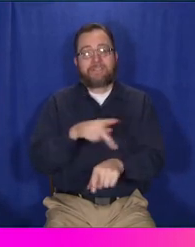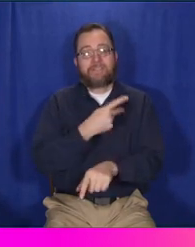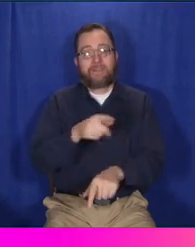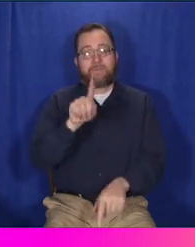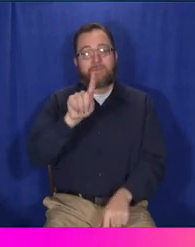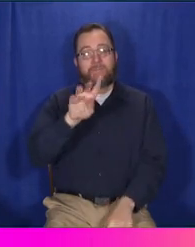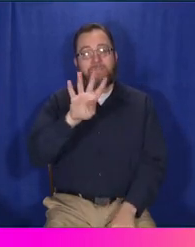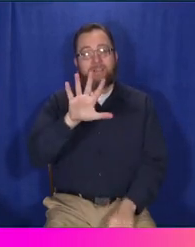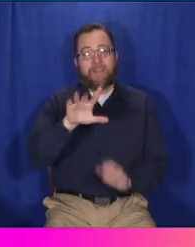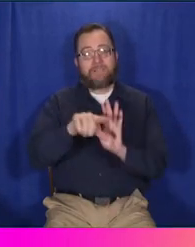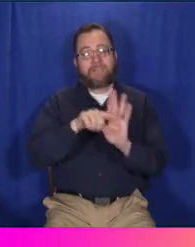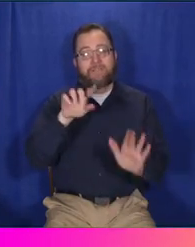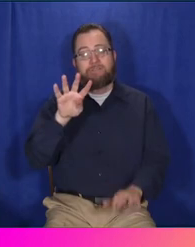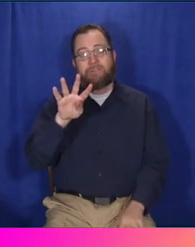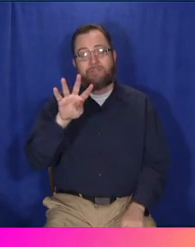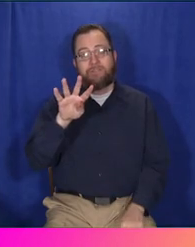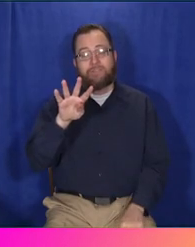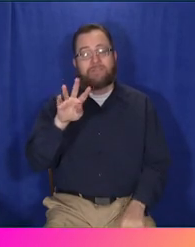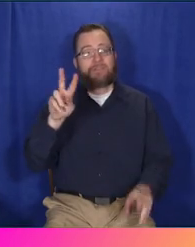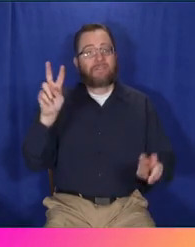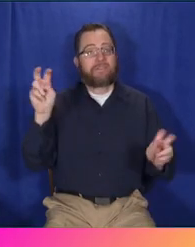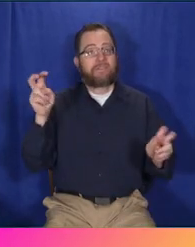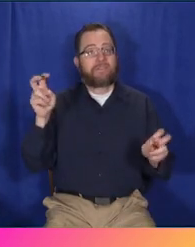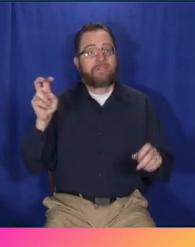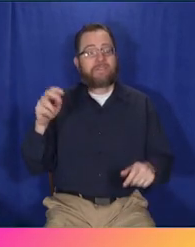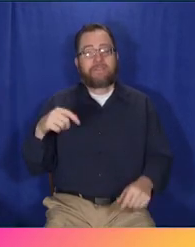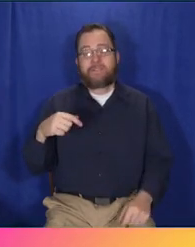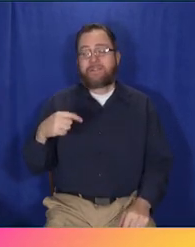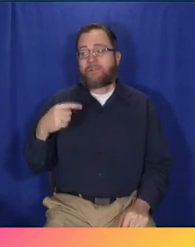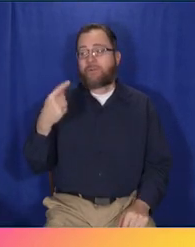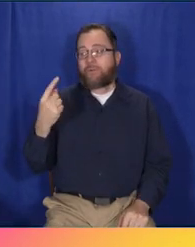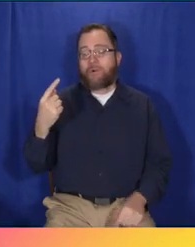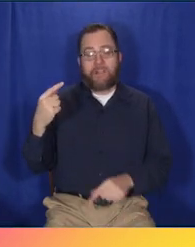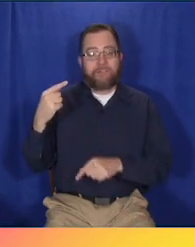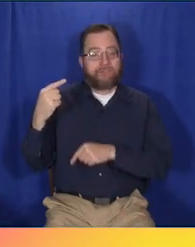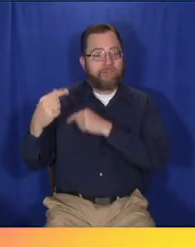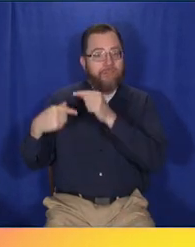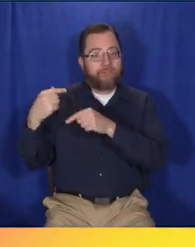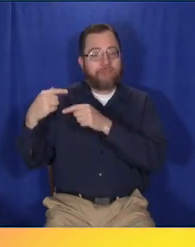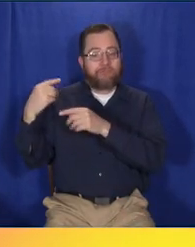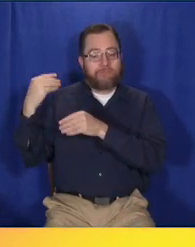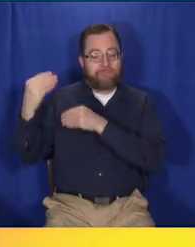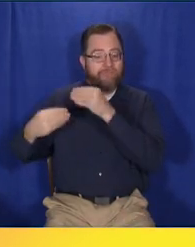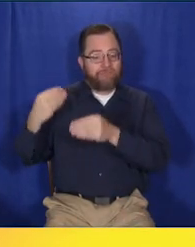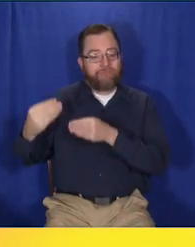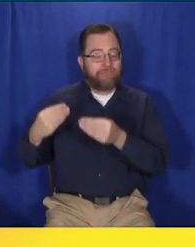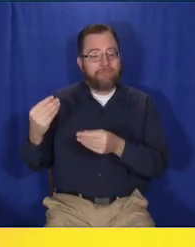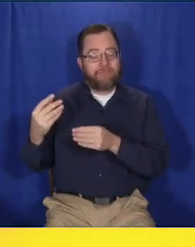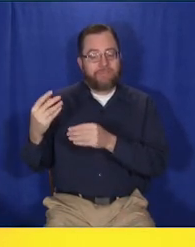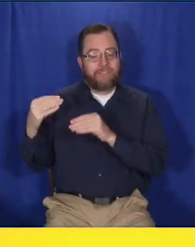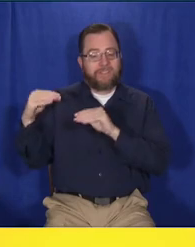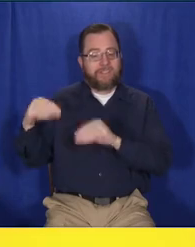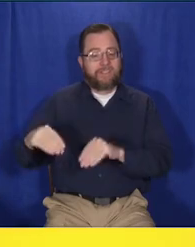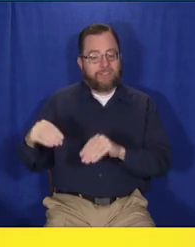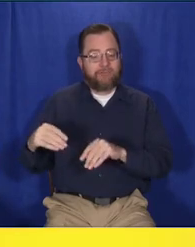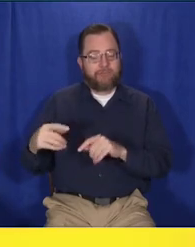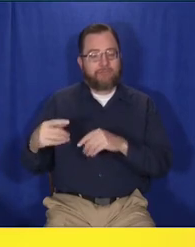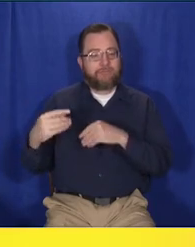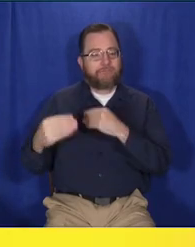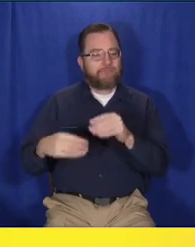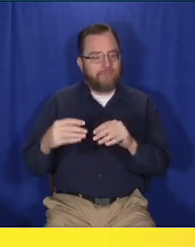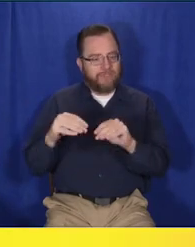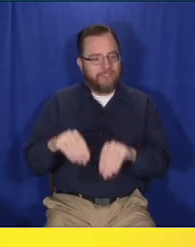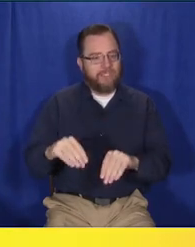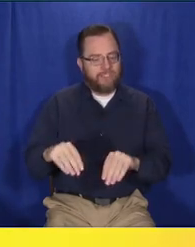145 verse 4, one generation shall command your works to another and shall declare your mighty